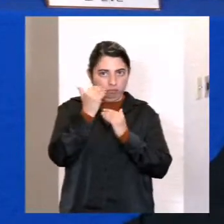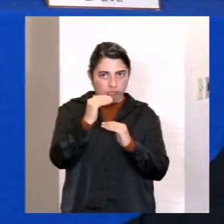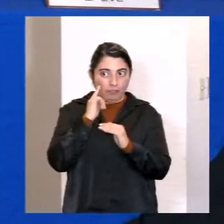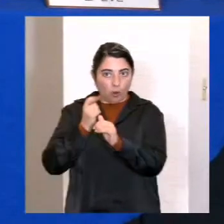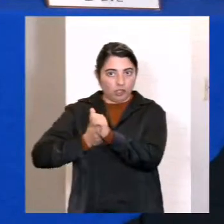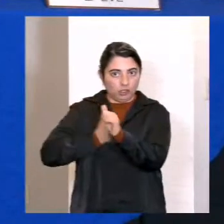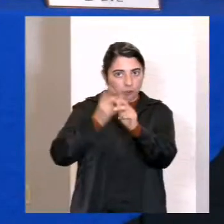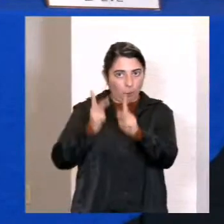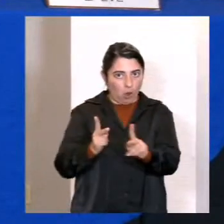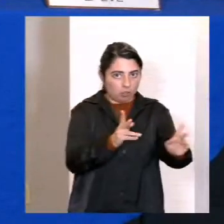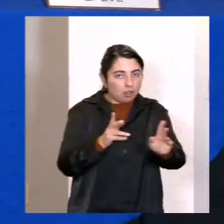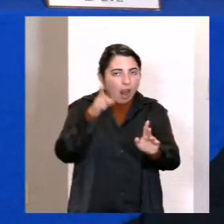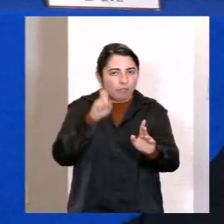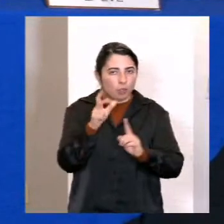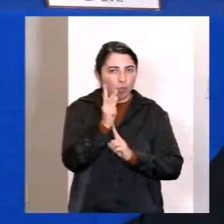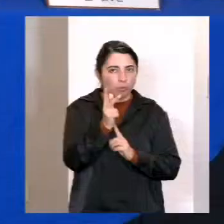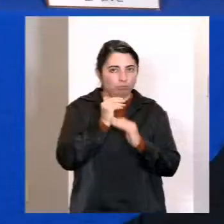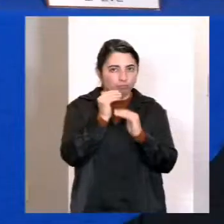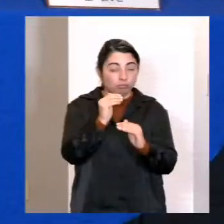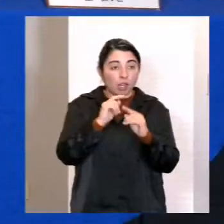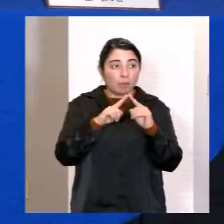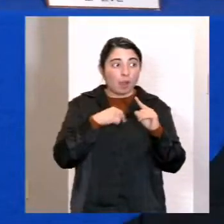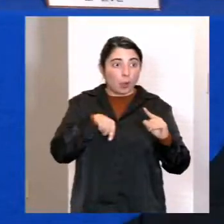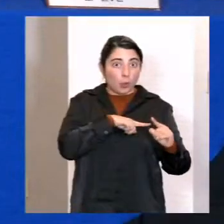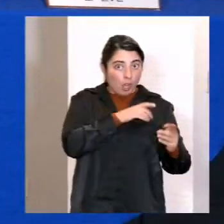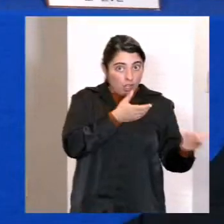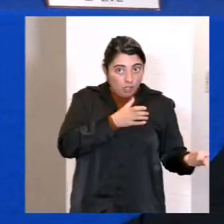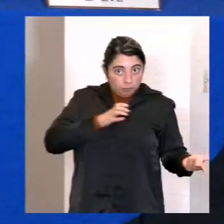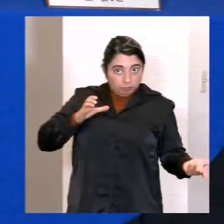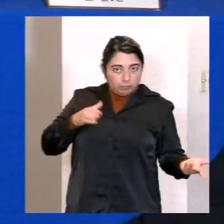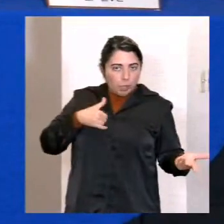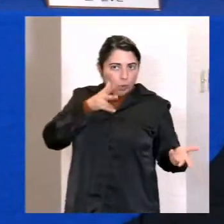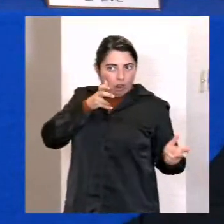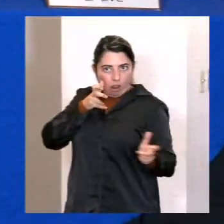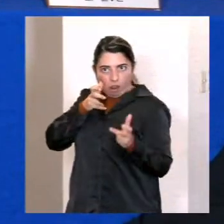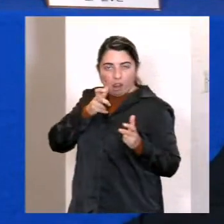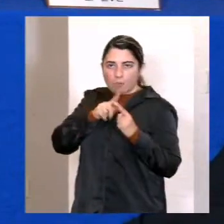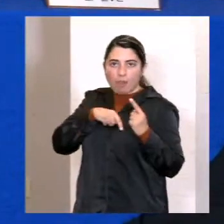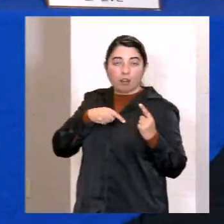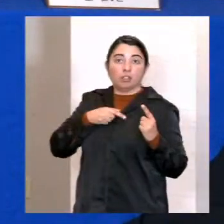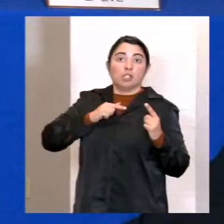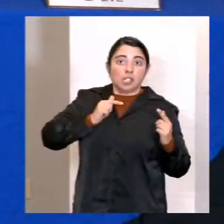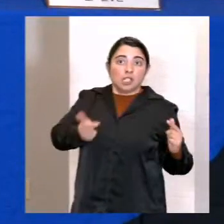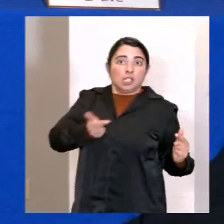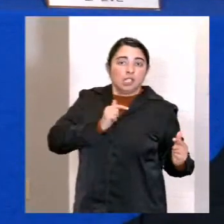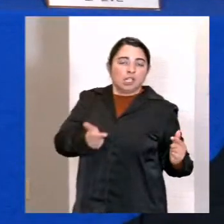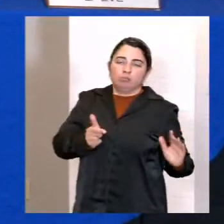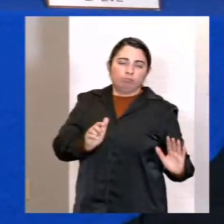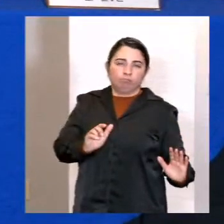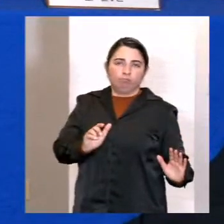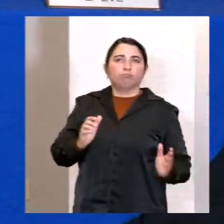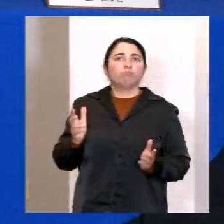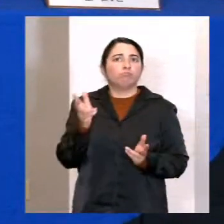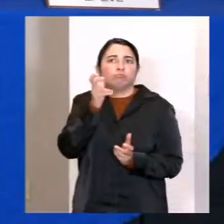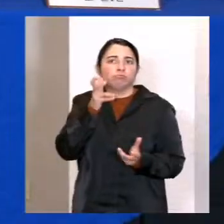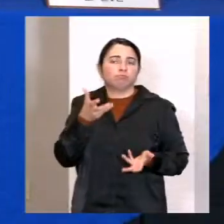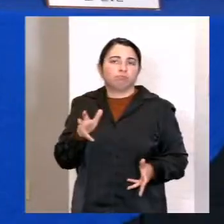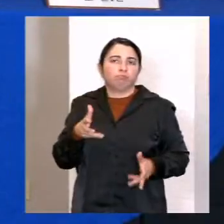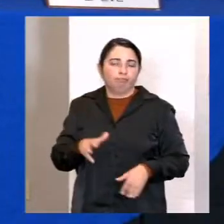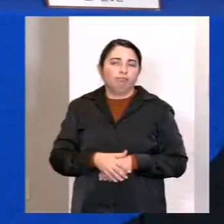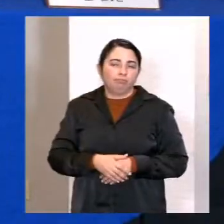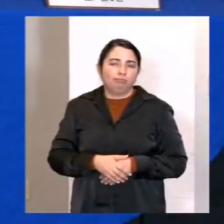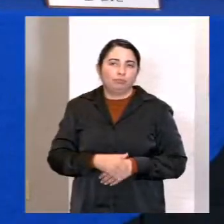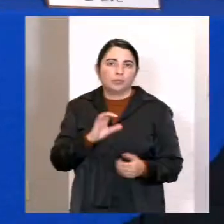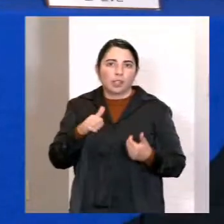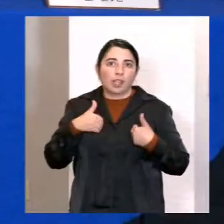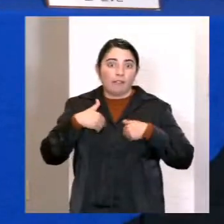person. The commissioners are here to listen, but there will not be a back and forth conversation. We have a